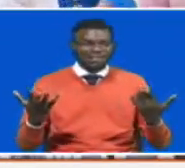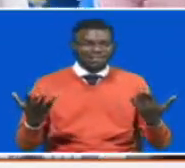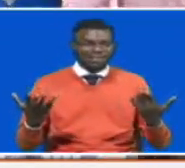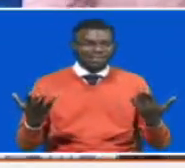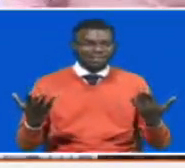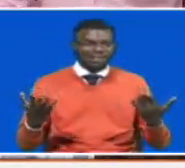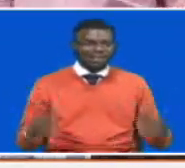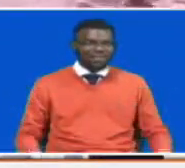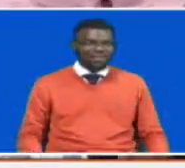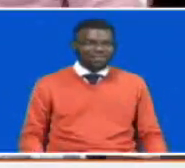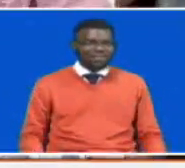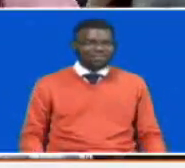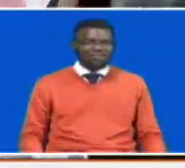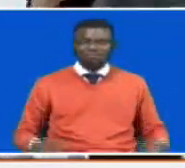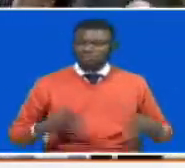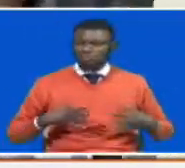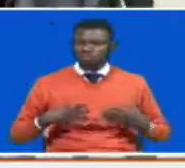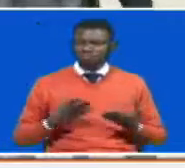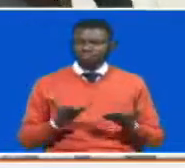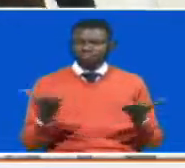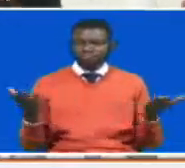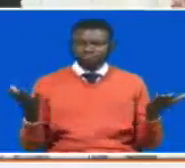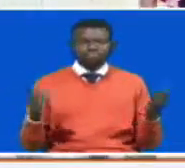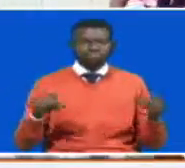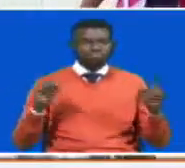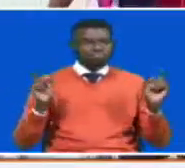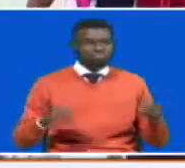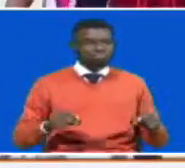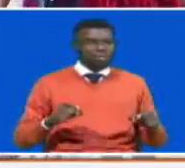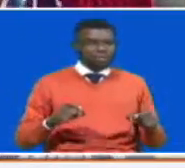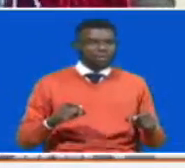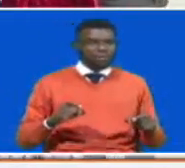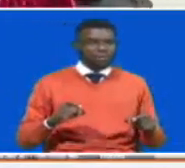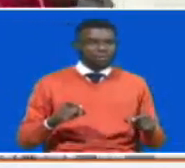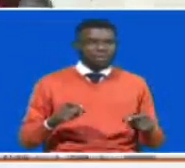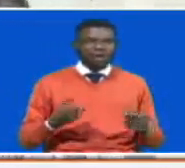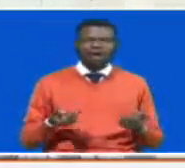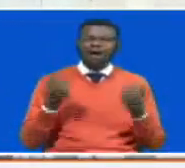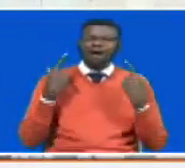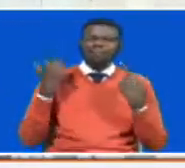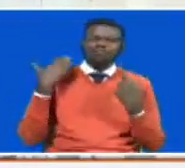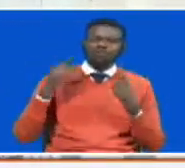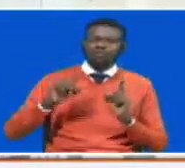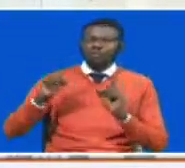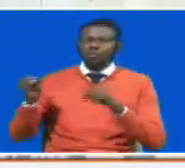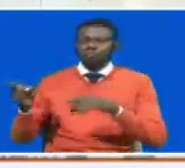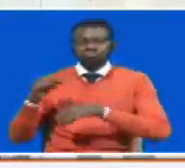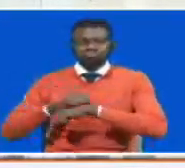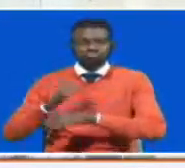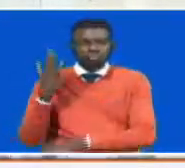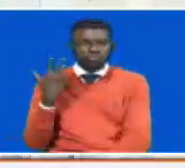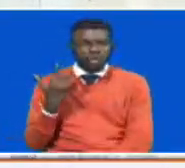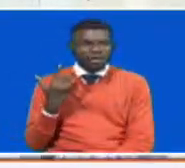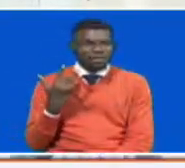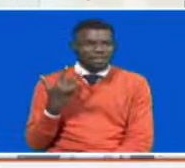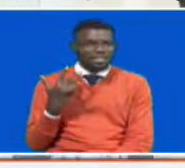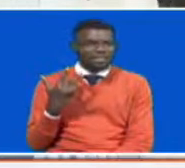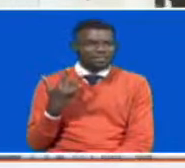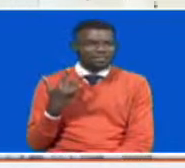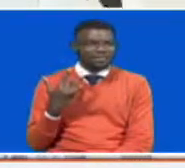So these small people, we should learn how to forget what we went to school for and do anything. When I lost my